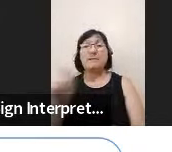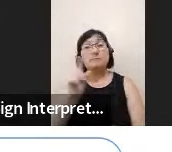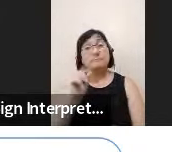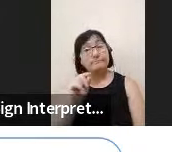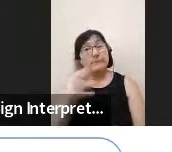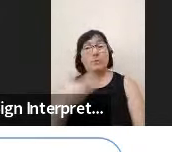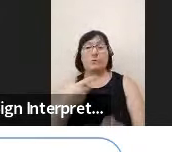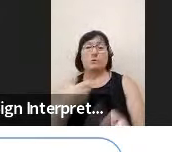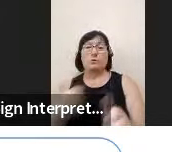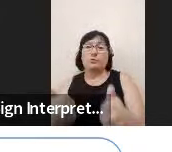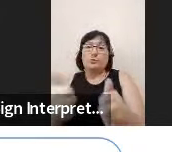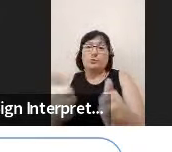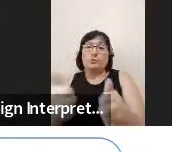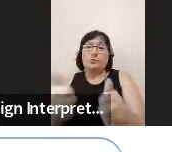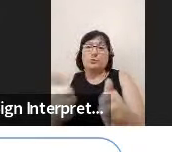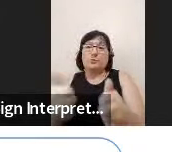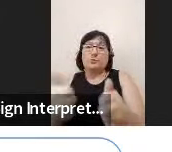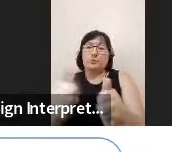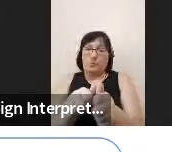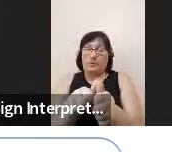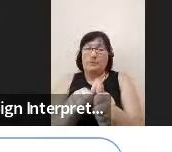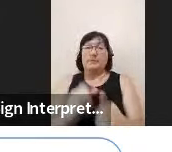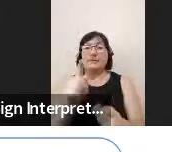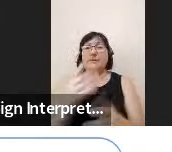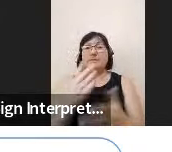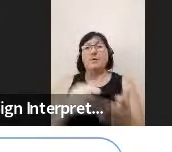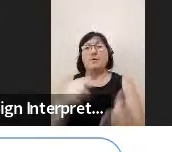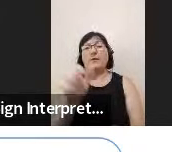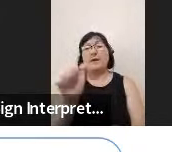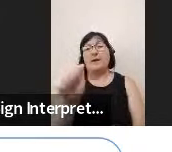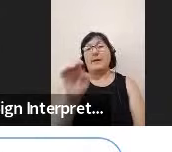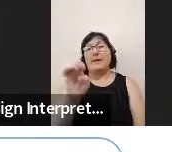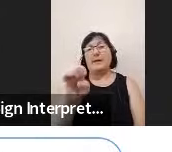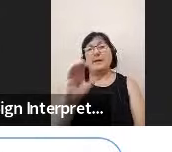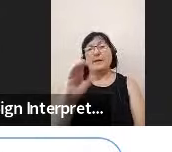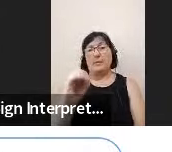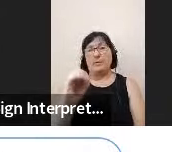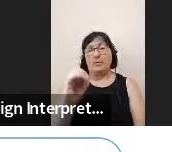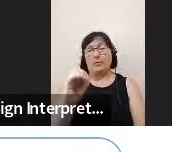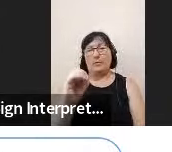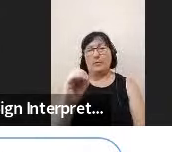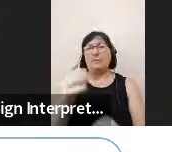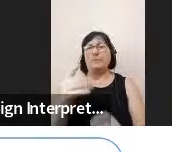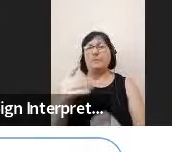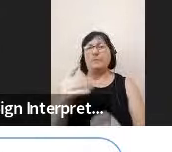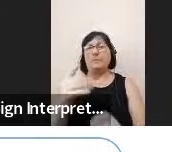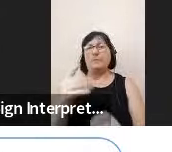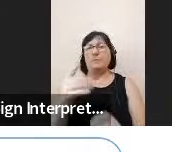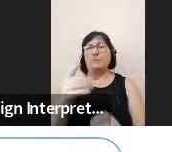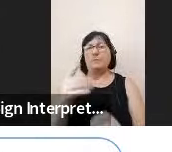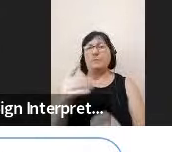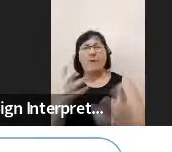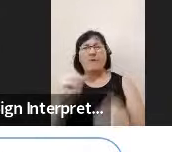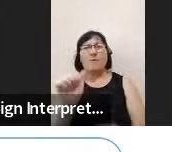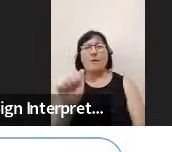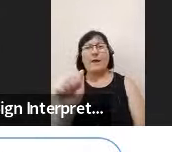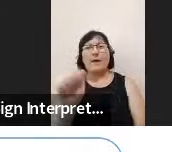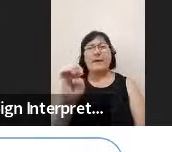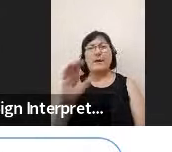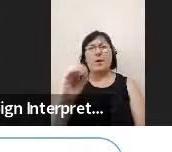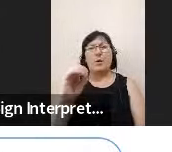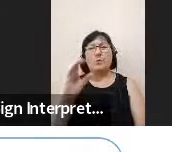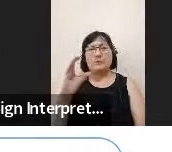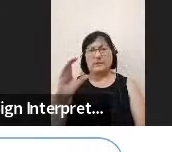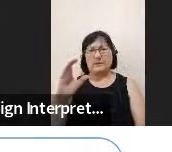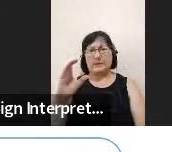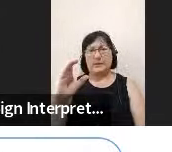of the AEOS and how is it different from the AEOC? The AEOC, as I previously indicated, that the